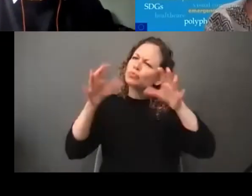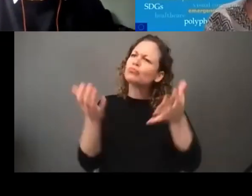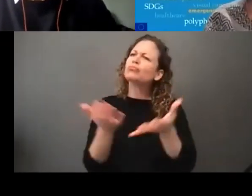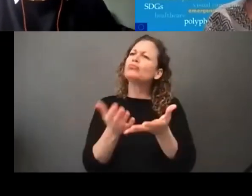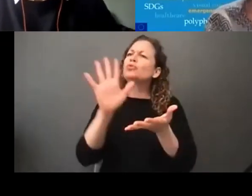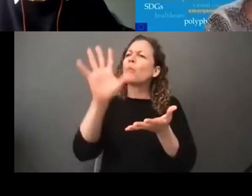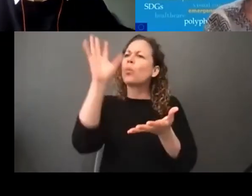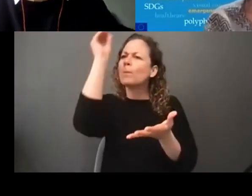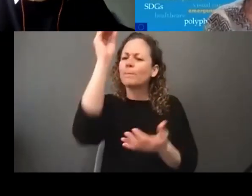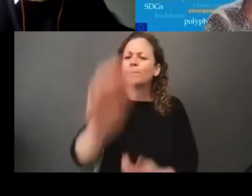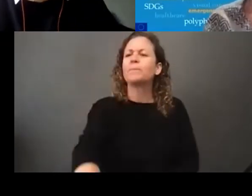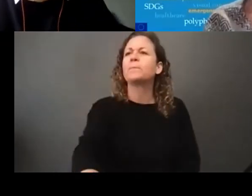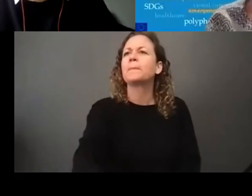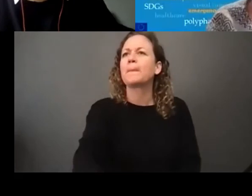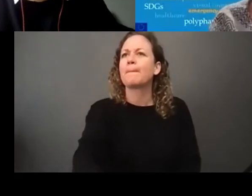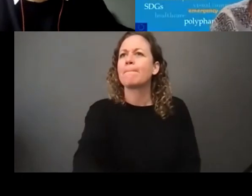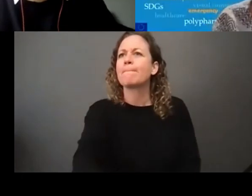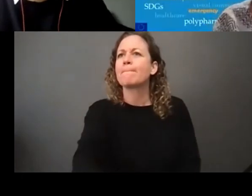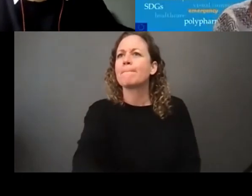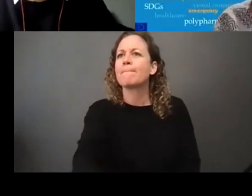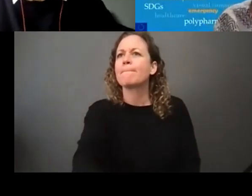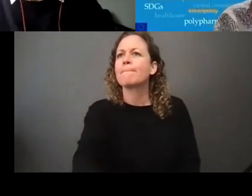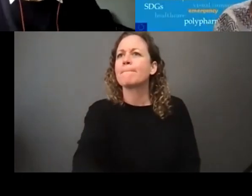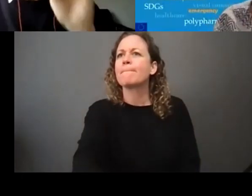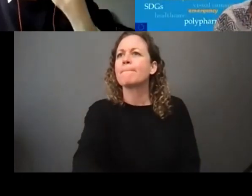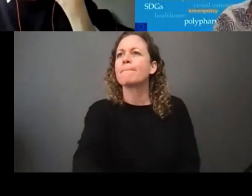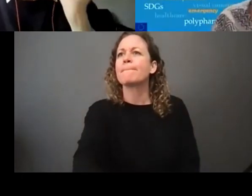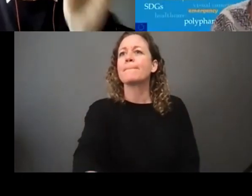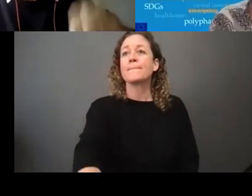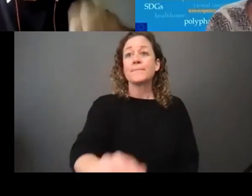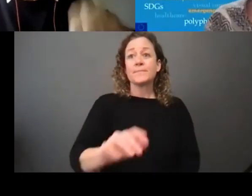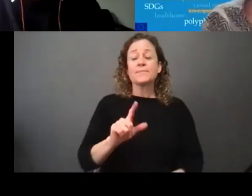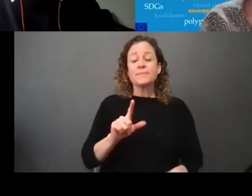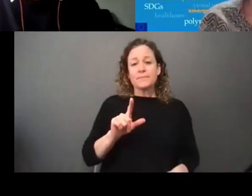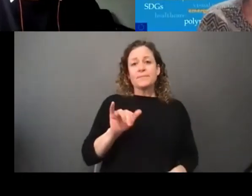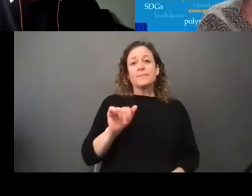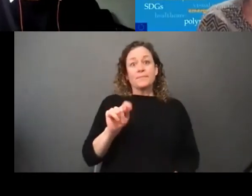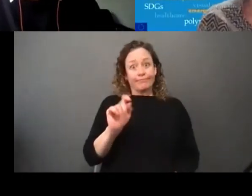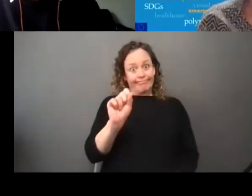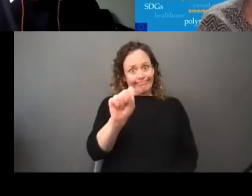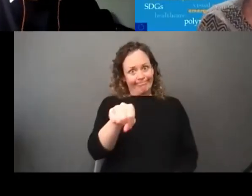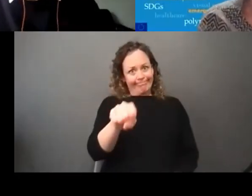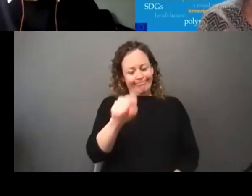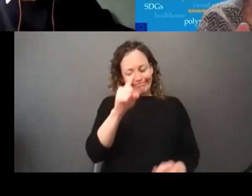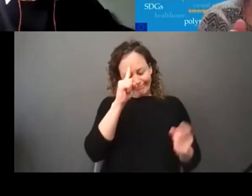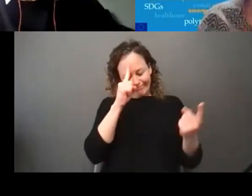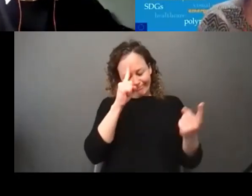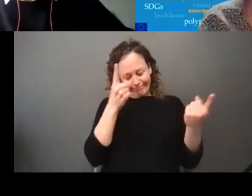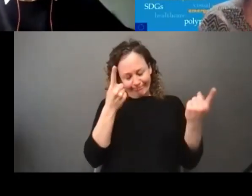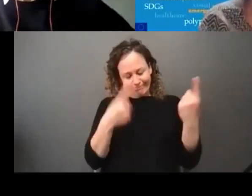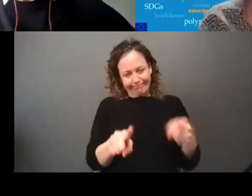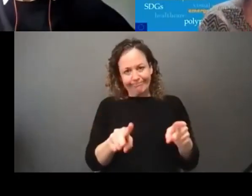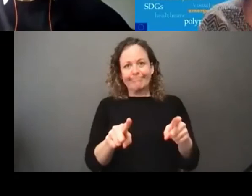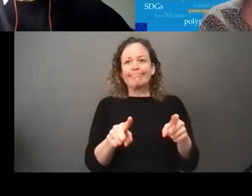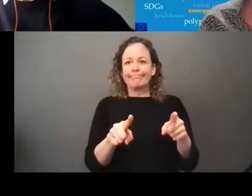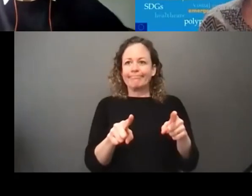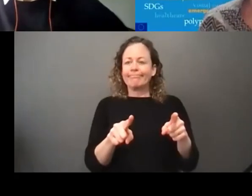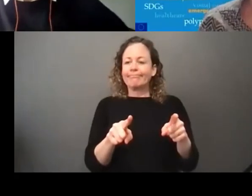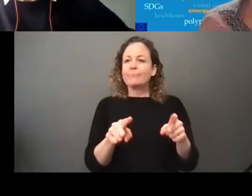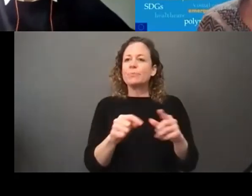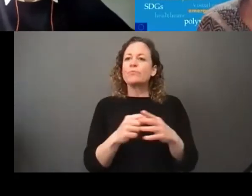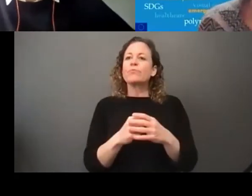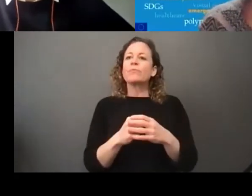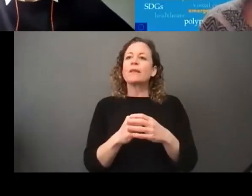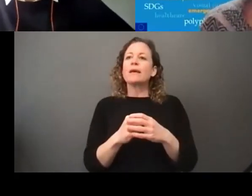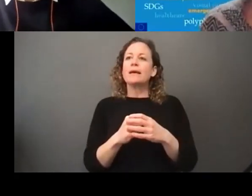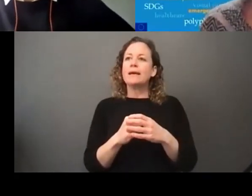Leah. Sure, I totally agree with what you're saying. And as you were saying, we wouldn't have, or I think Margaret Gillis was